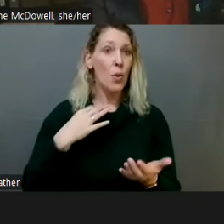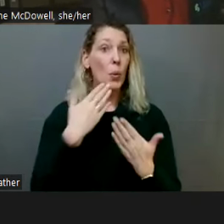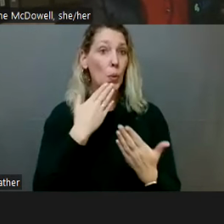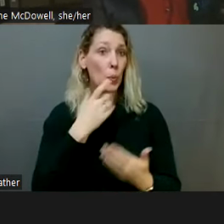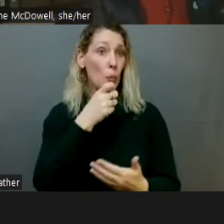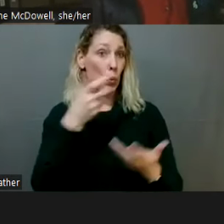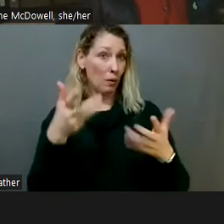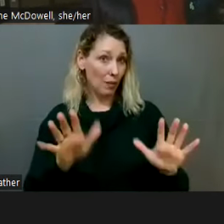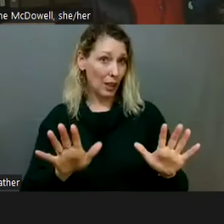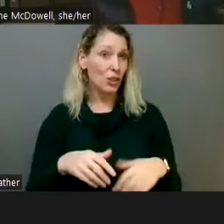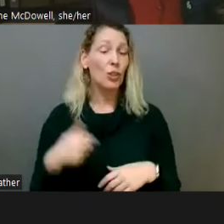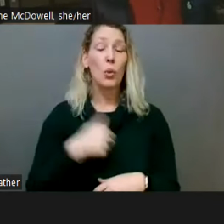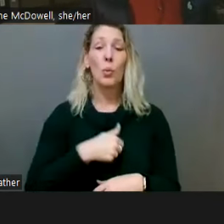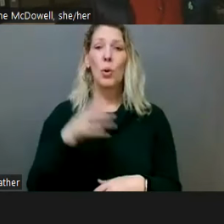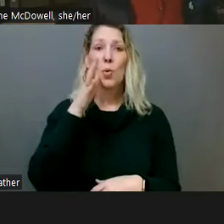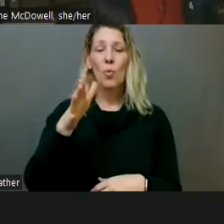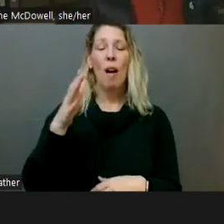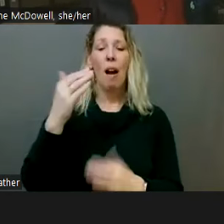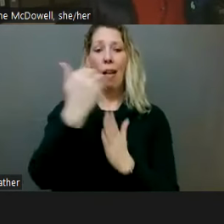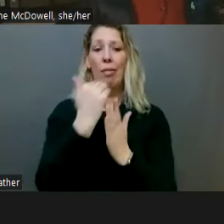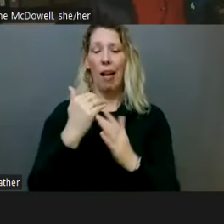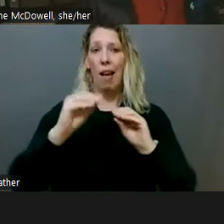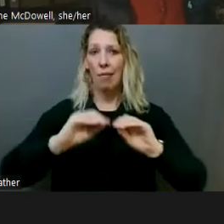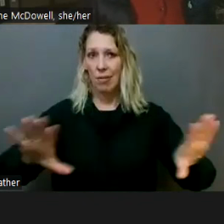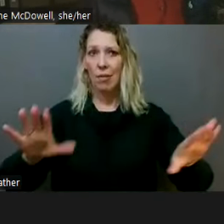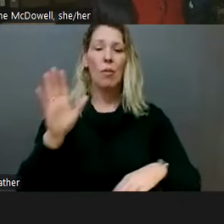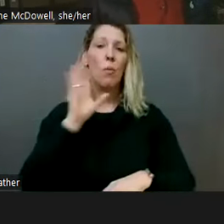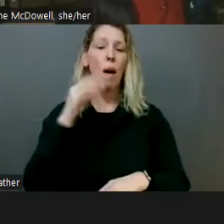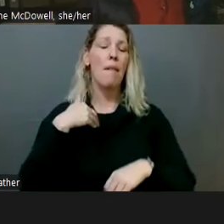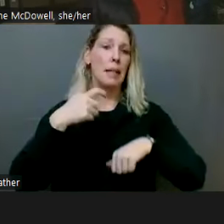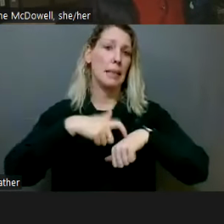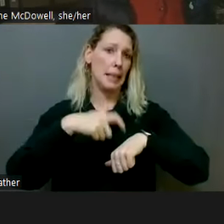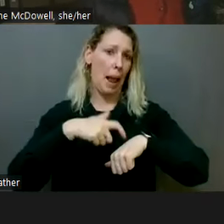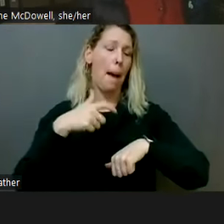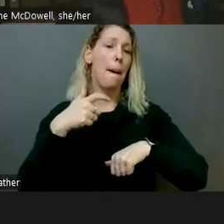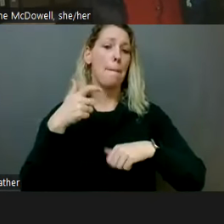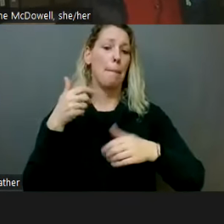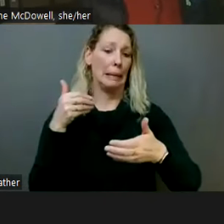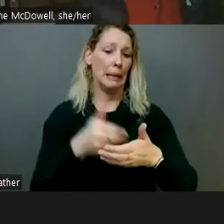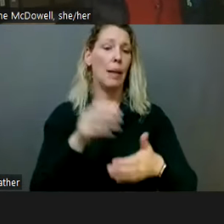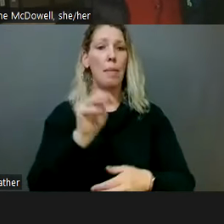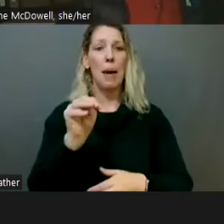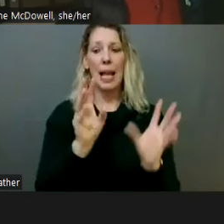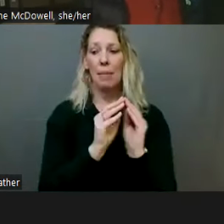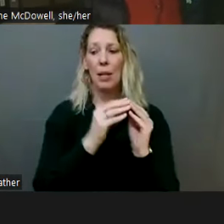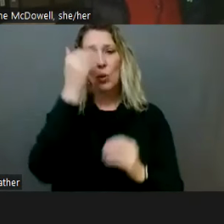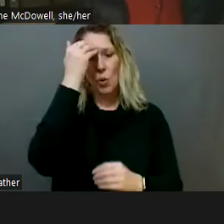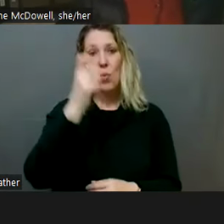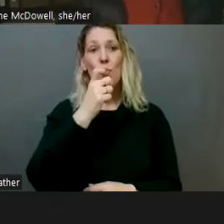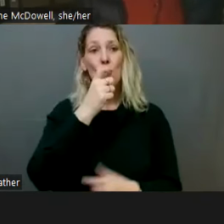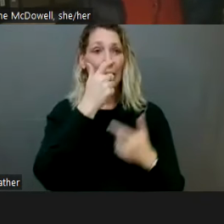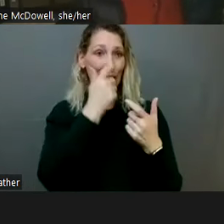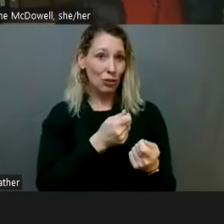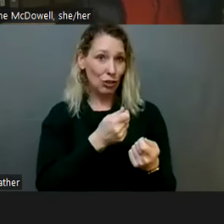already have. We'll be circulating a list so that everyone has time leading up to the Monday meeting to know who all is